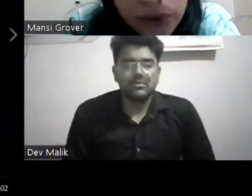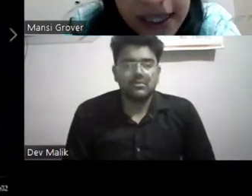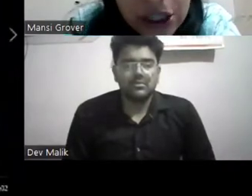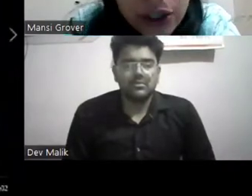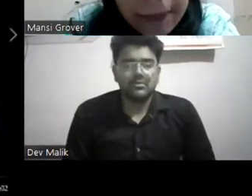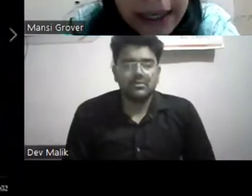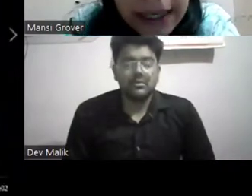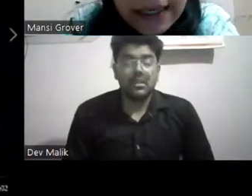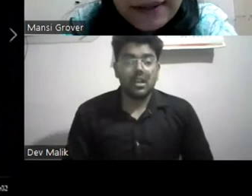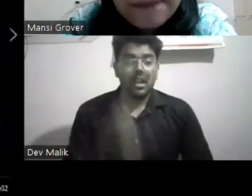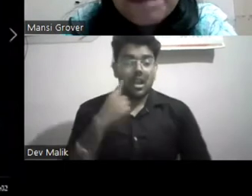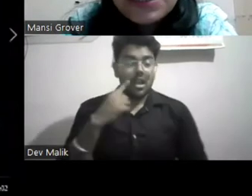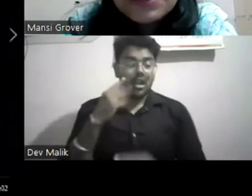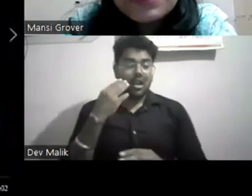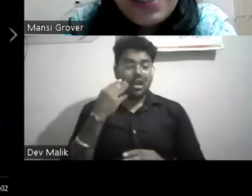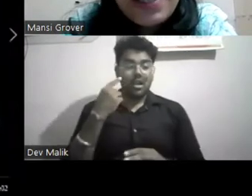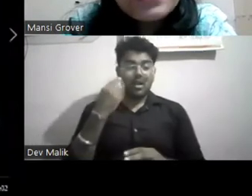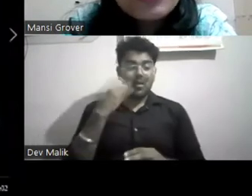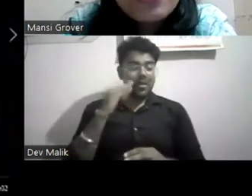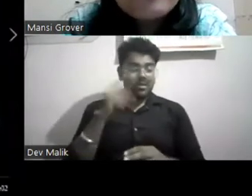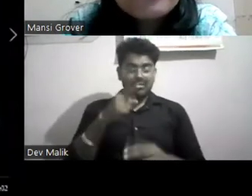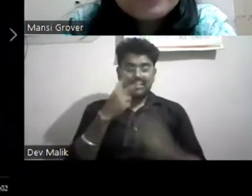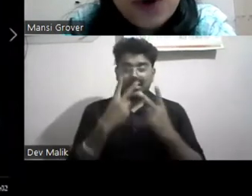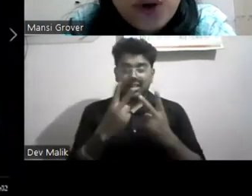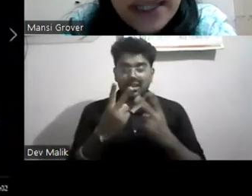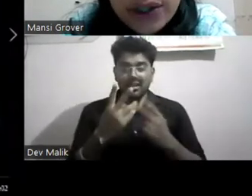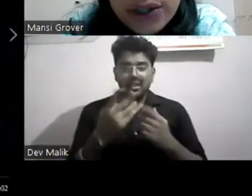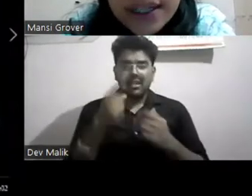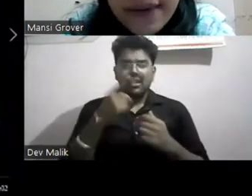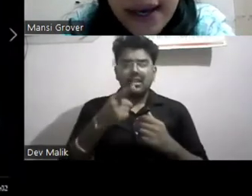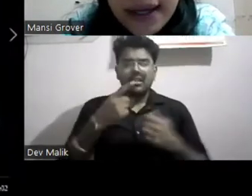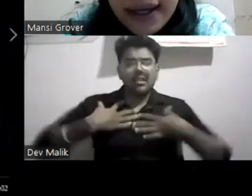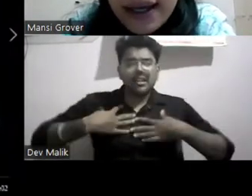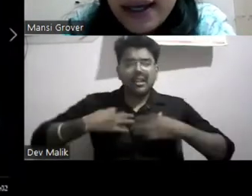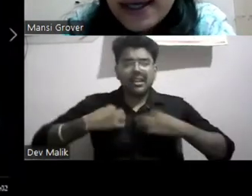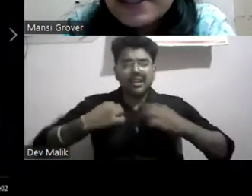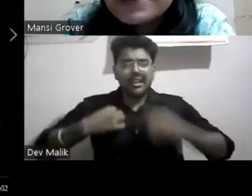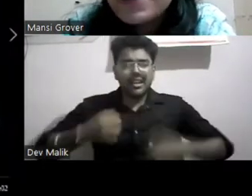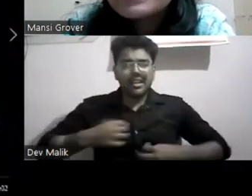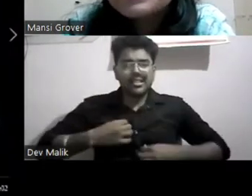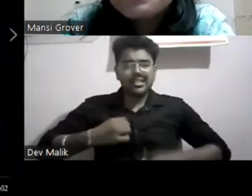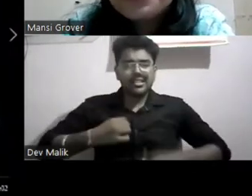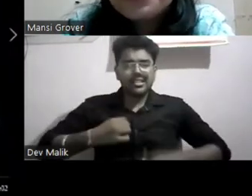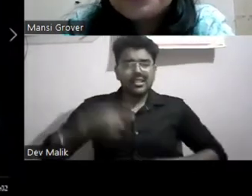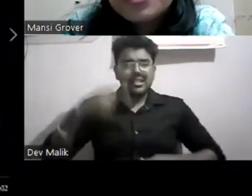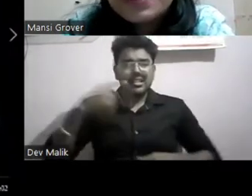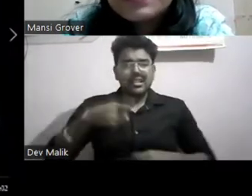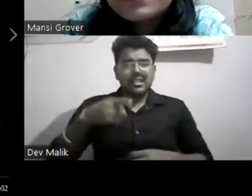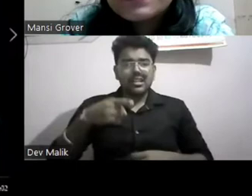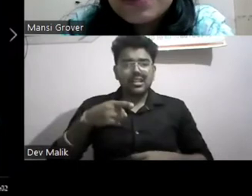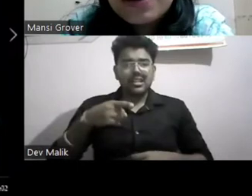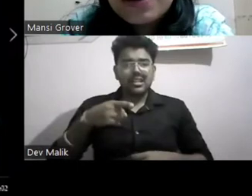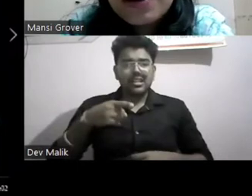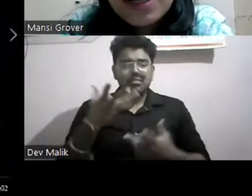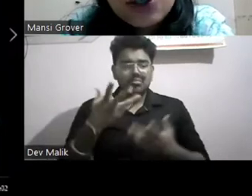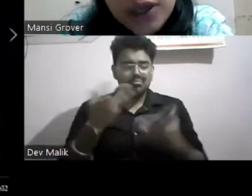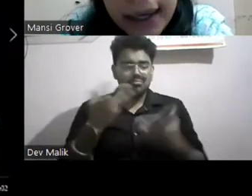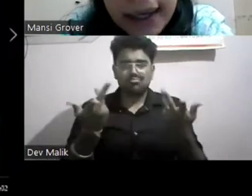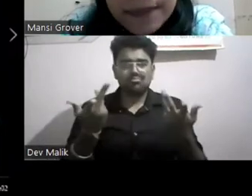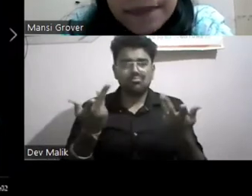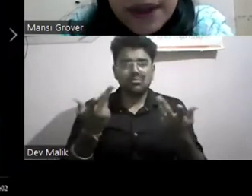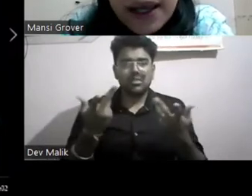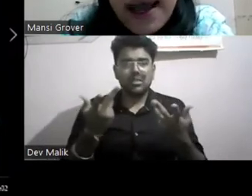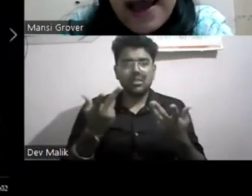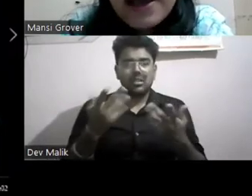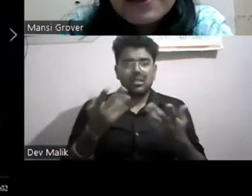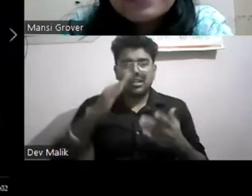And if you see Jhilmil here, the kind of clothing she is wearing, it's as if, you know, she is a